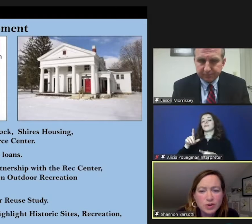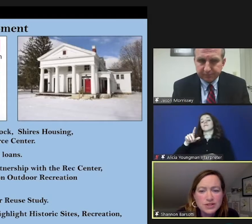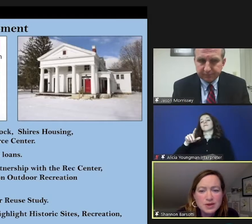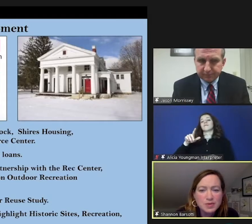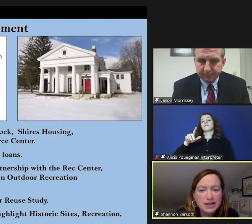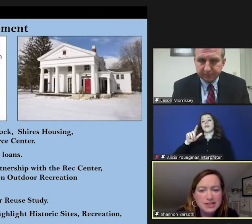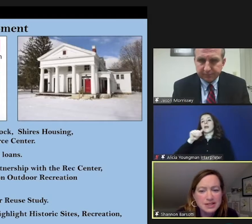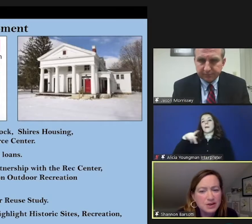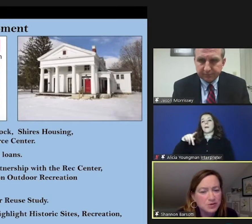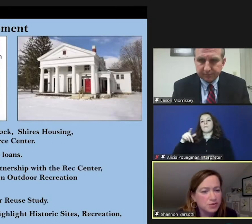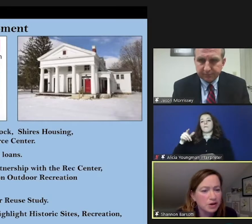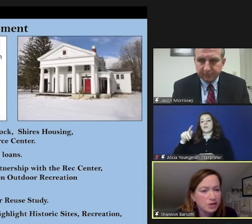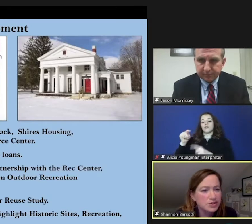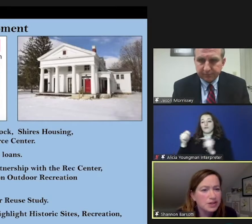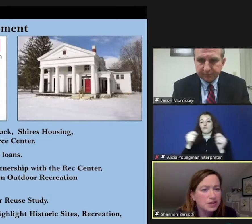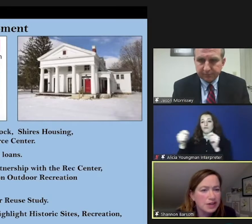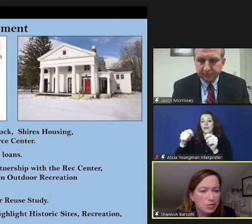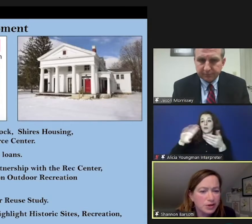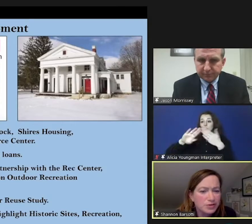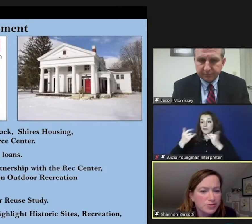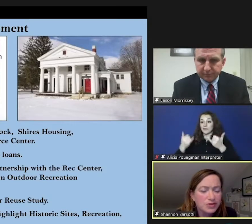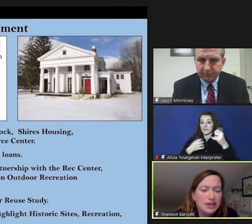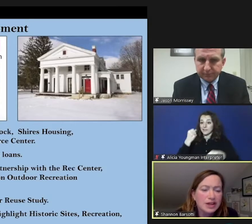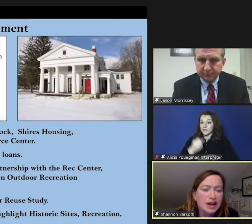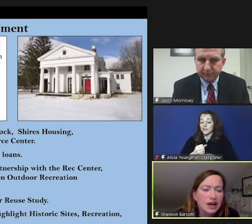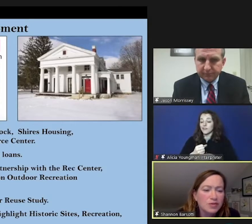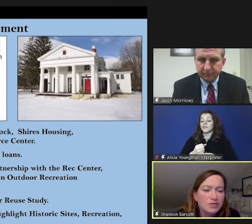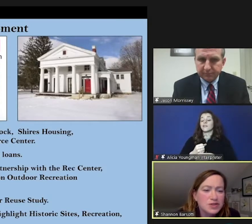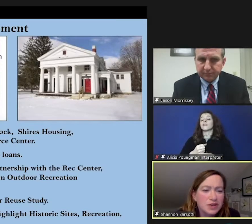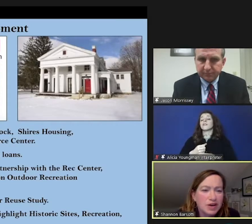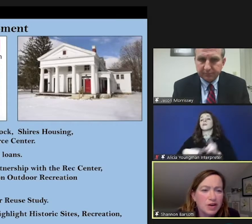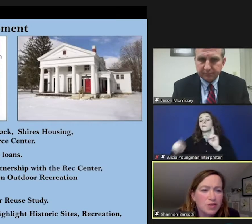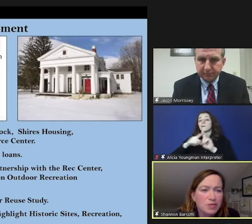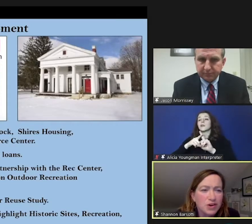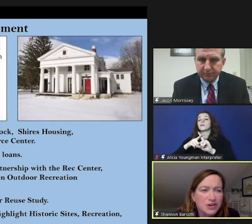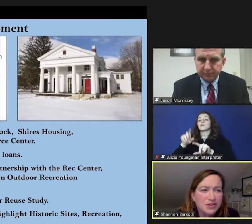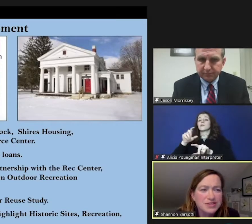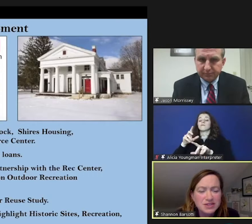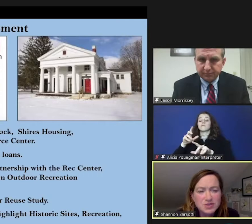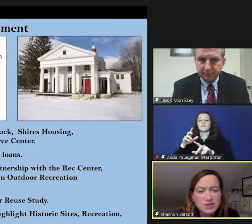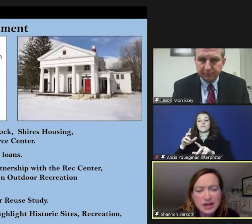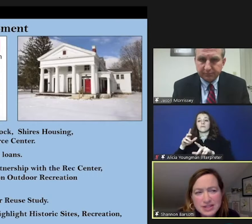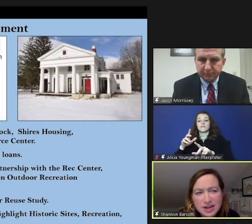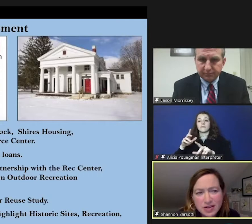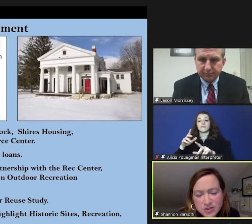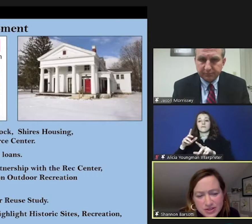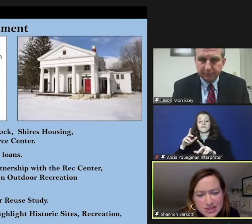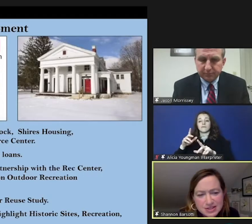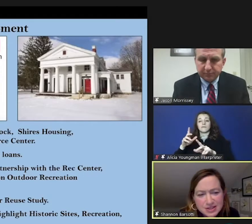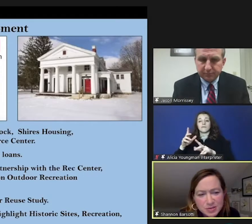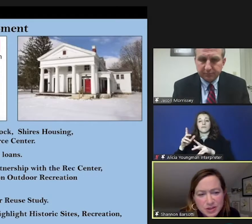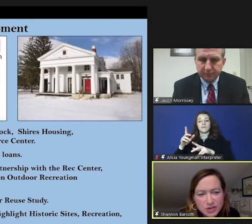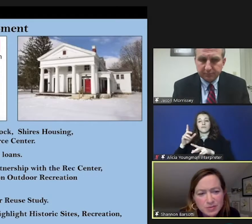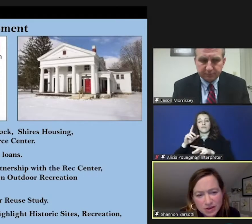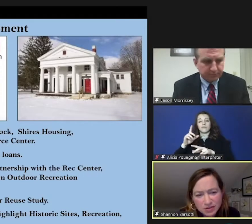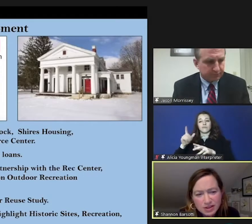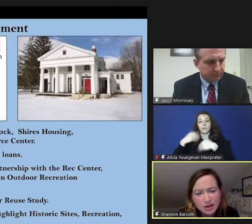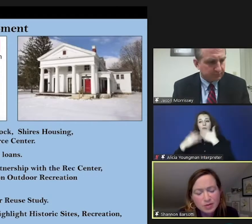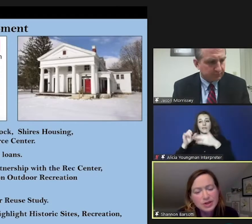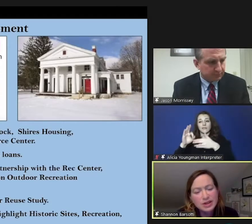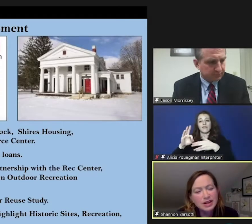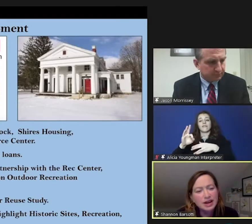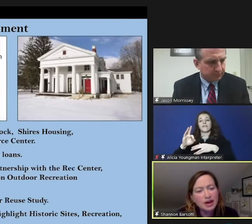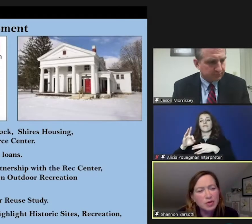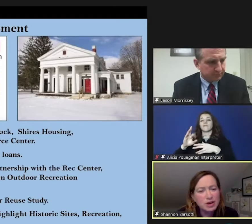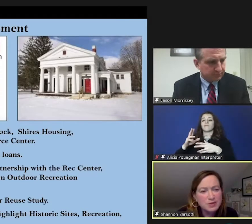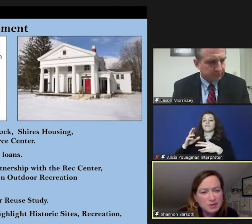working towards a Bennington Outdoor Recreation Collaborative so that our partners such as Bennington Area Trail System and the Green Mountain